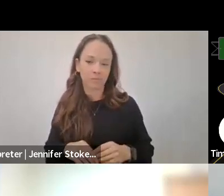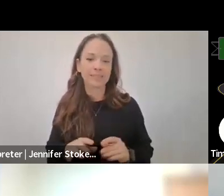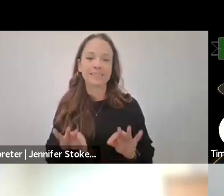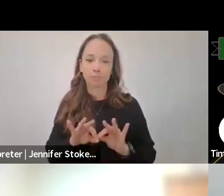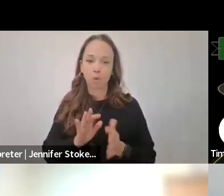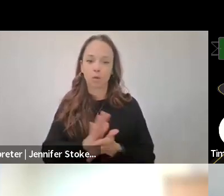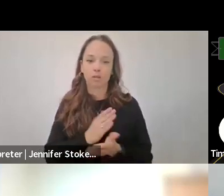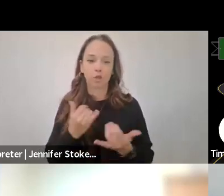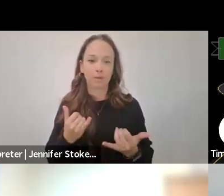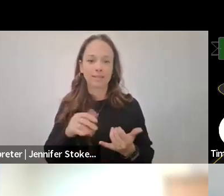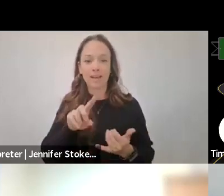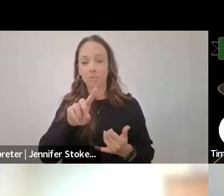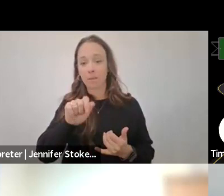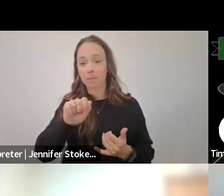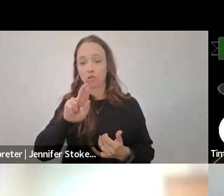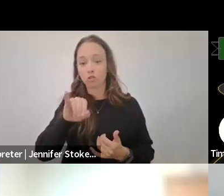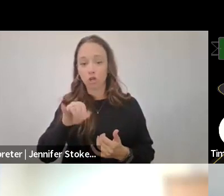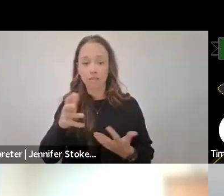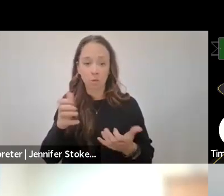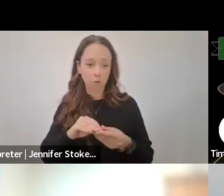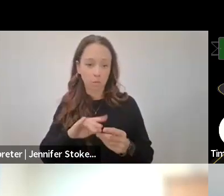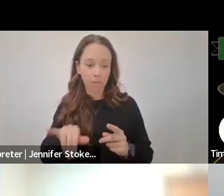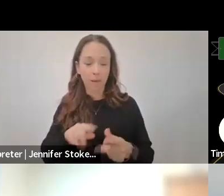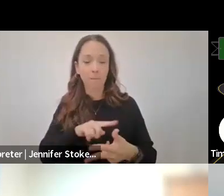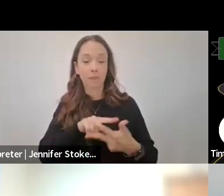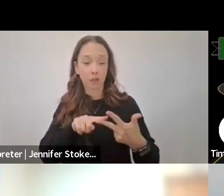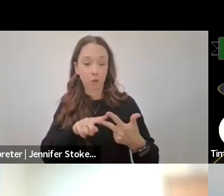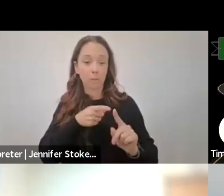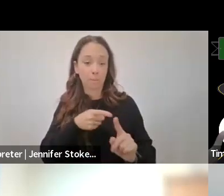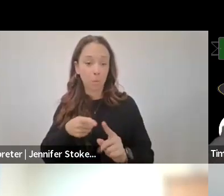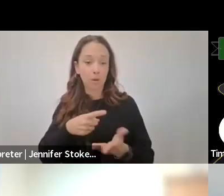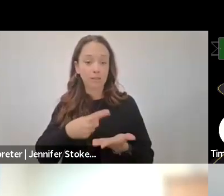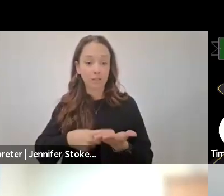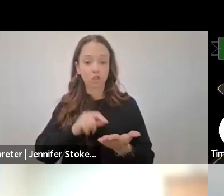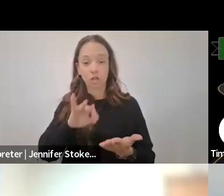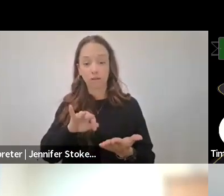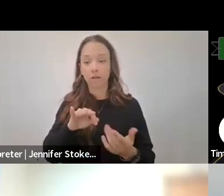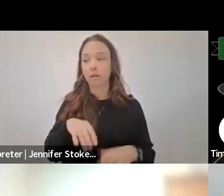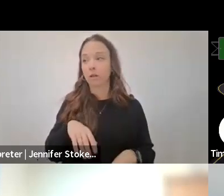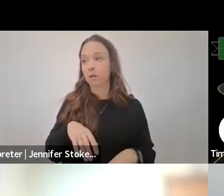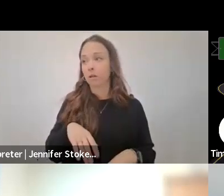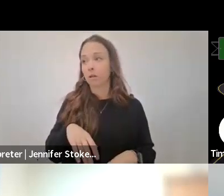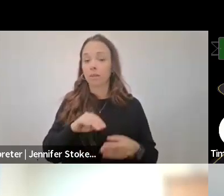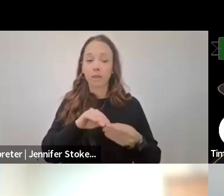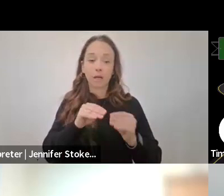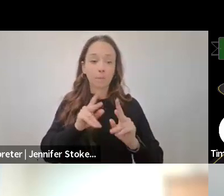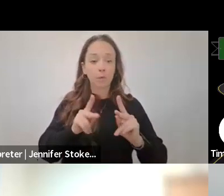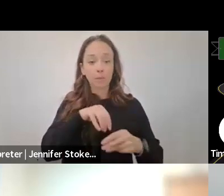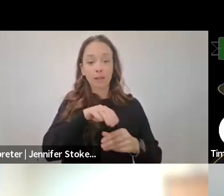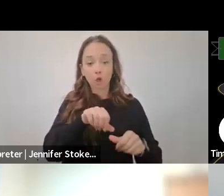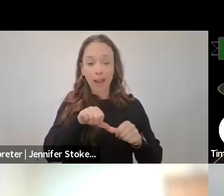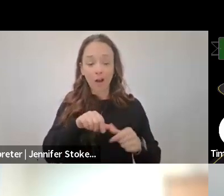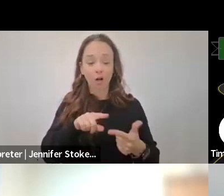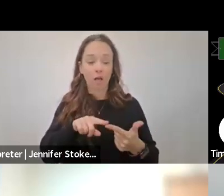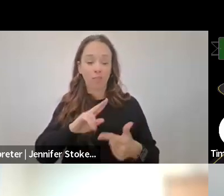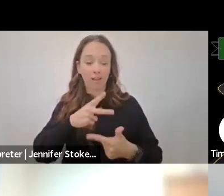Darcy wants to speak to this at all, but the 3-point, discussion about the number of this many people in your area or the type of